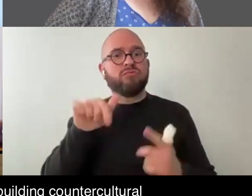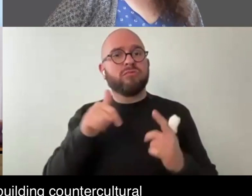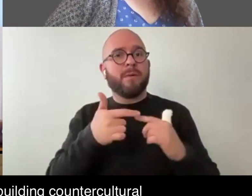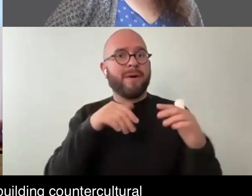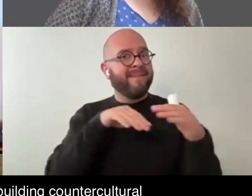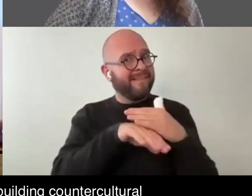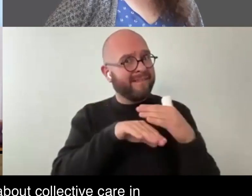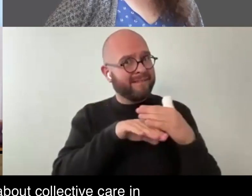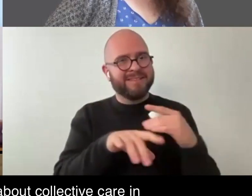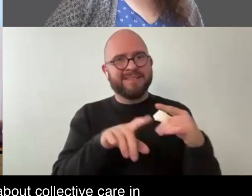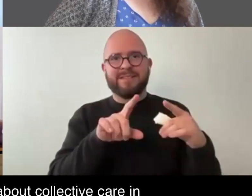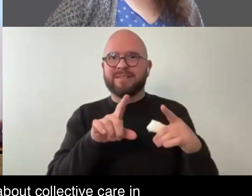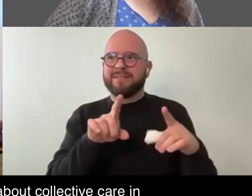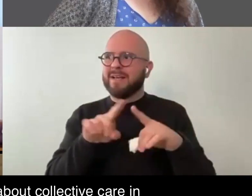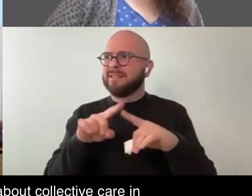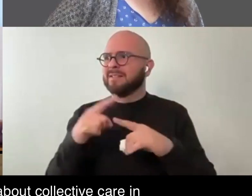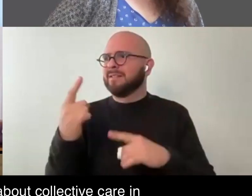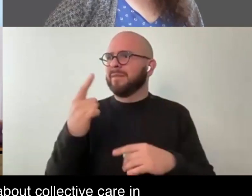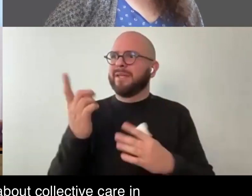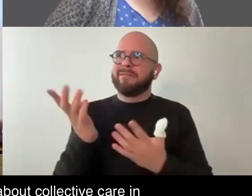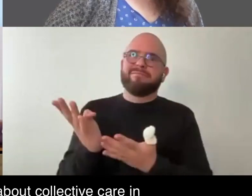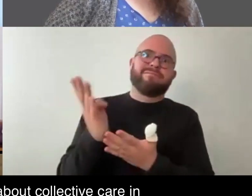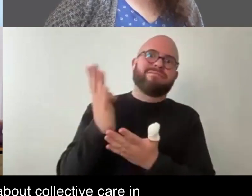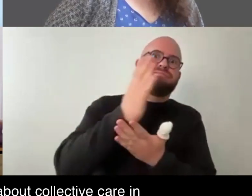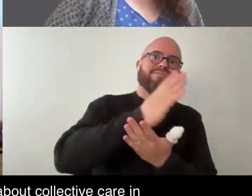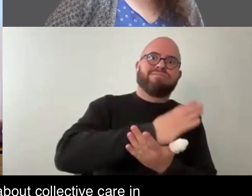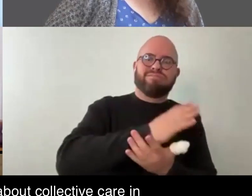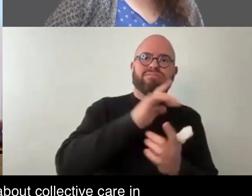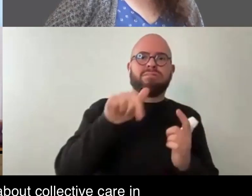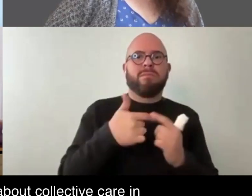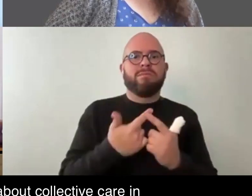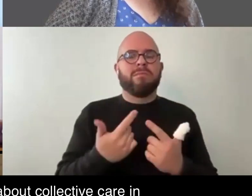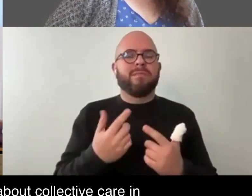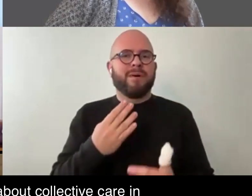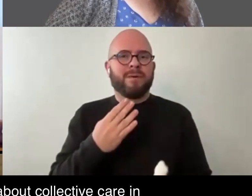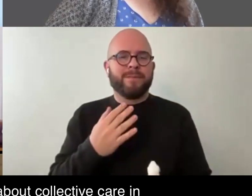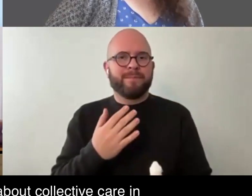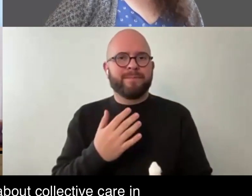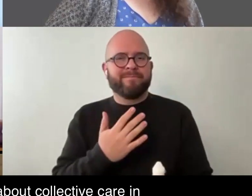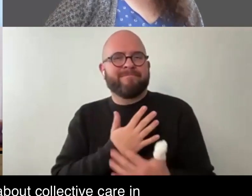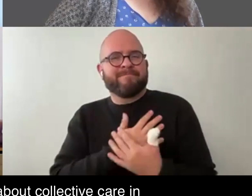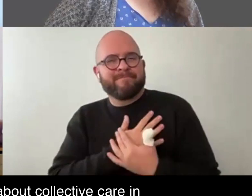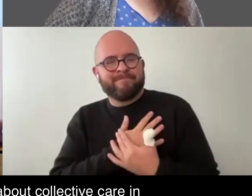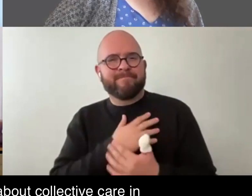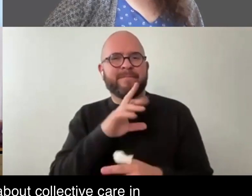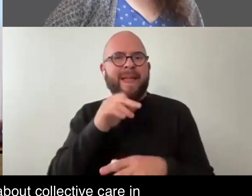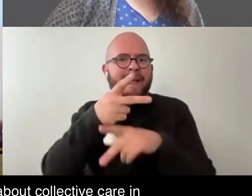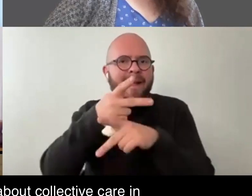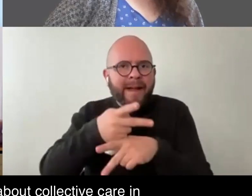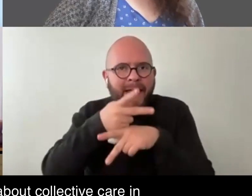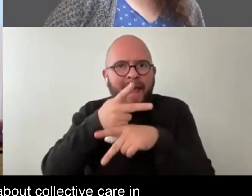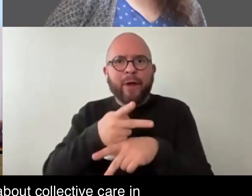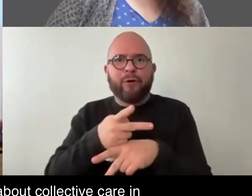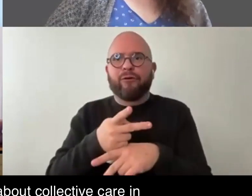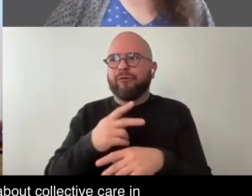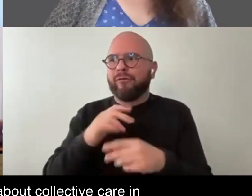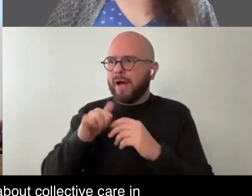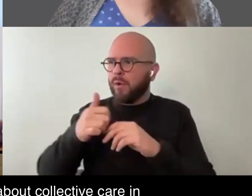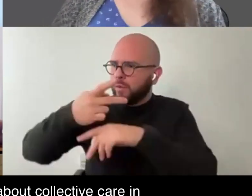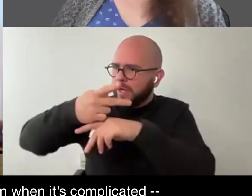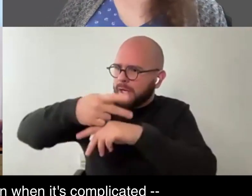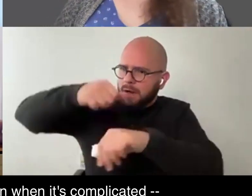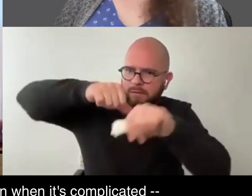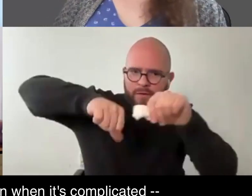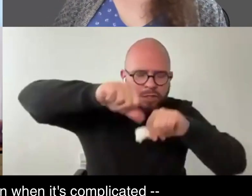a radical practice of hospitality and care, about collective care in general, what it means to show up for